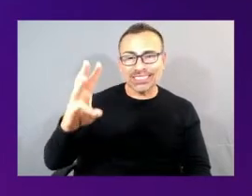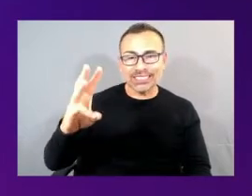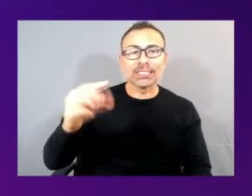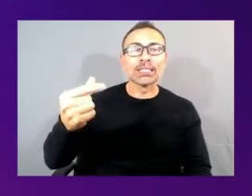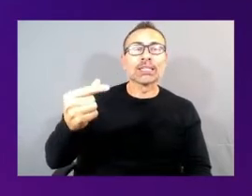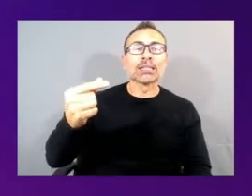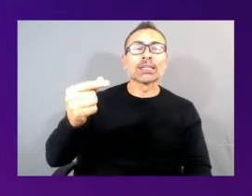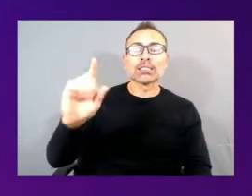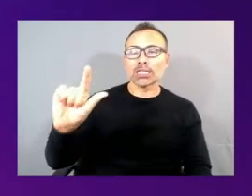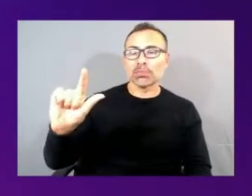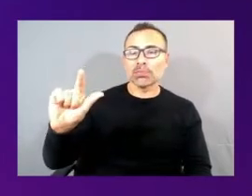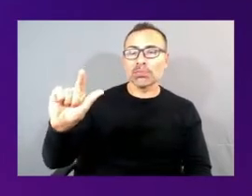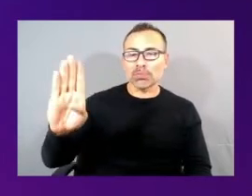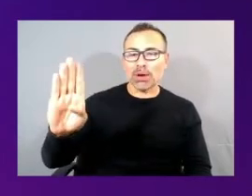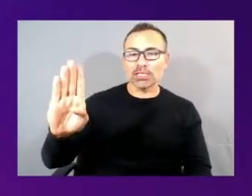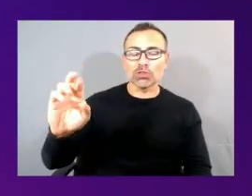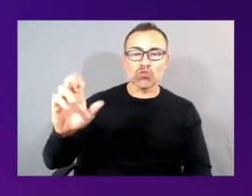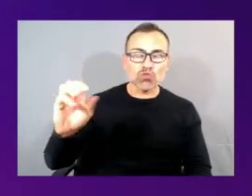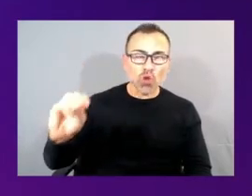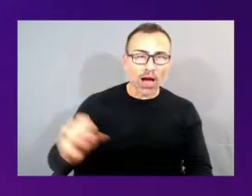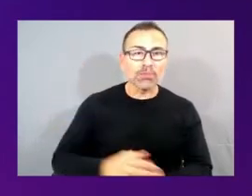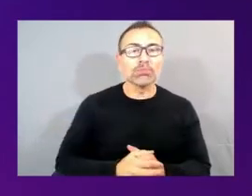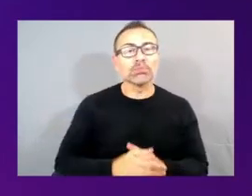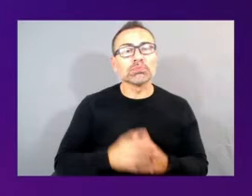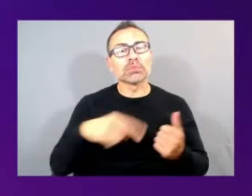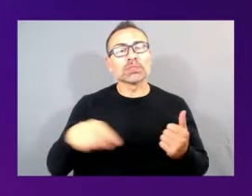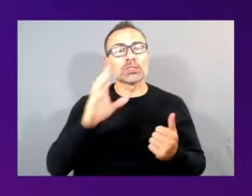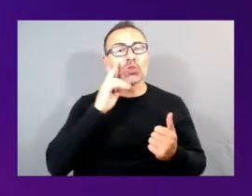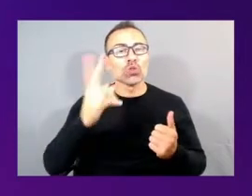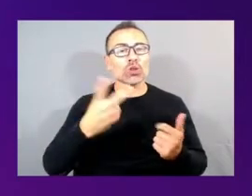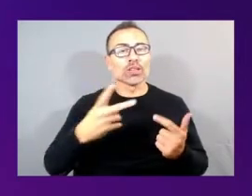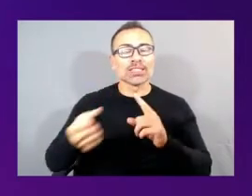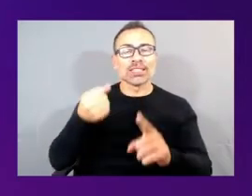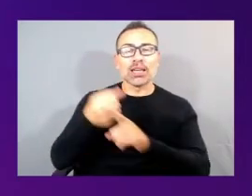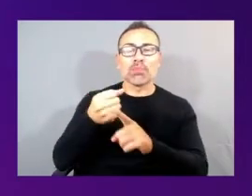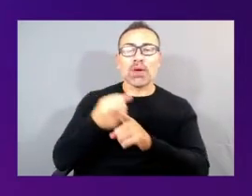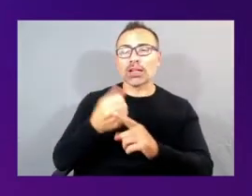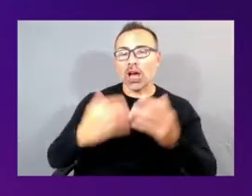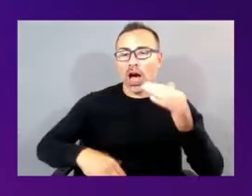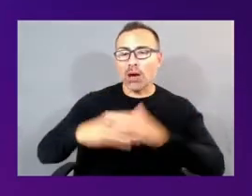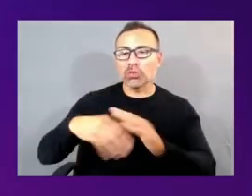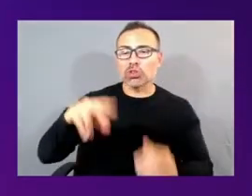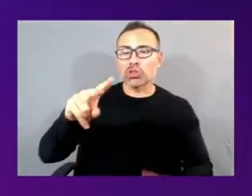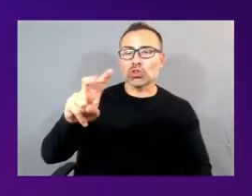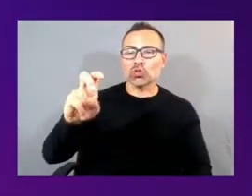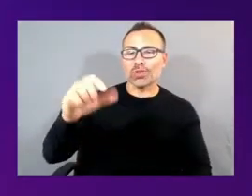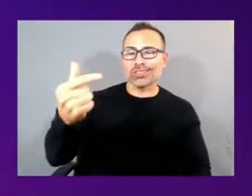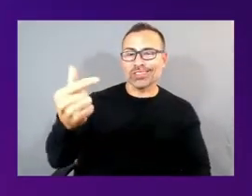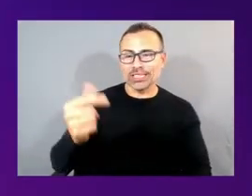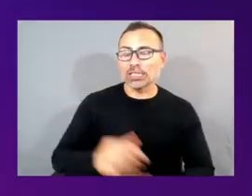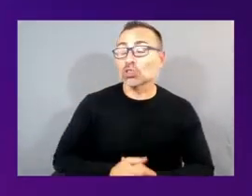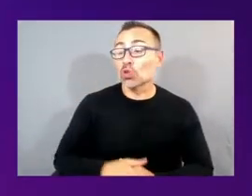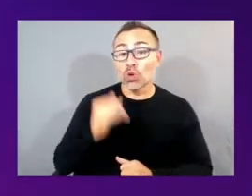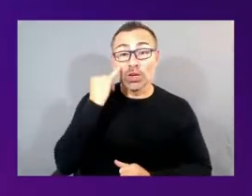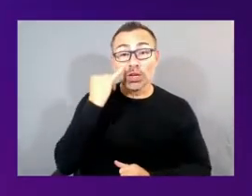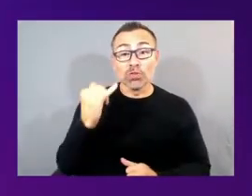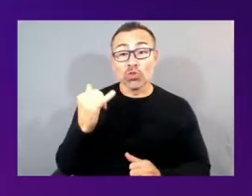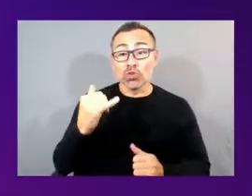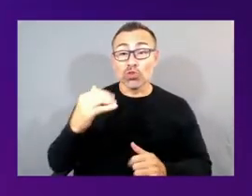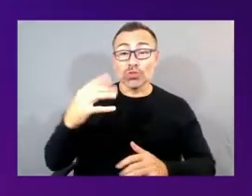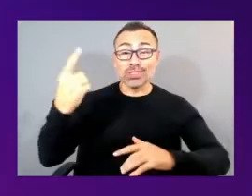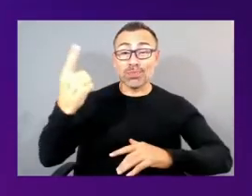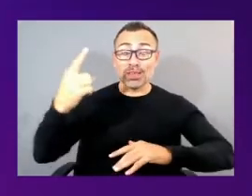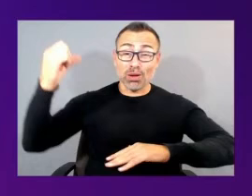handle, G's of impact up to 200 G's. So for instance, if you drop something on this device, it can